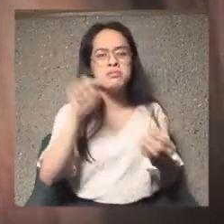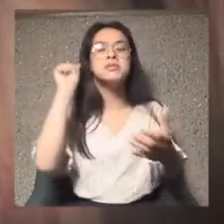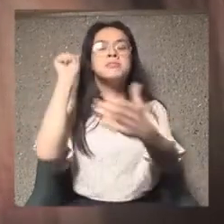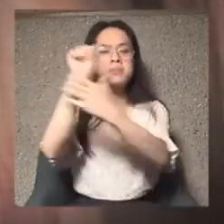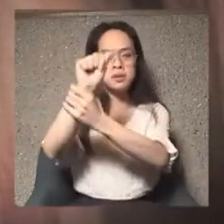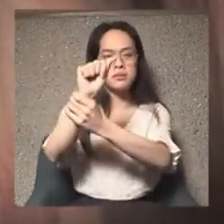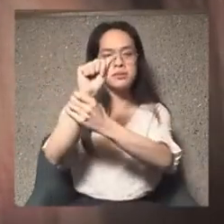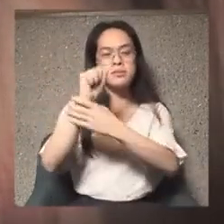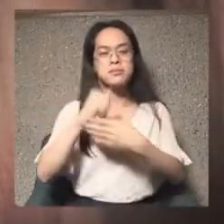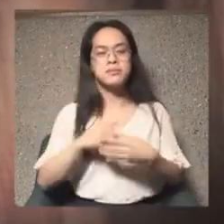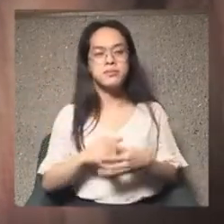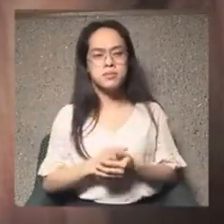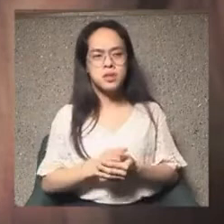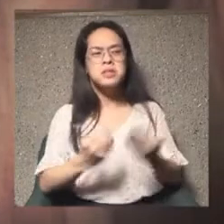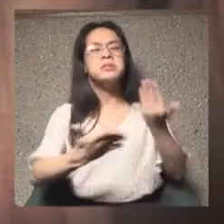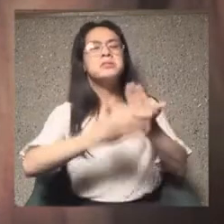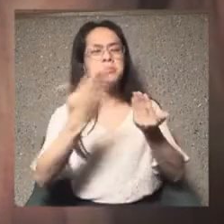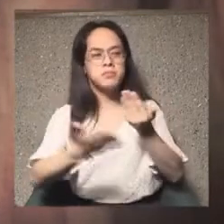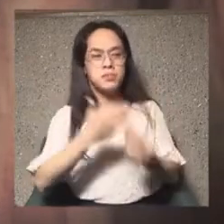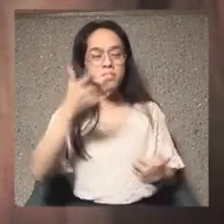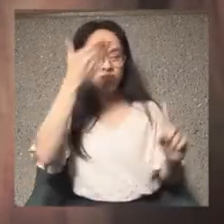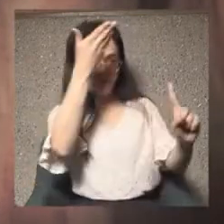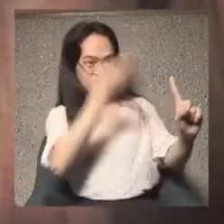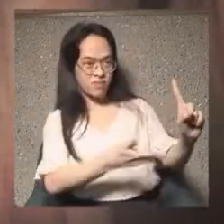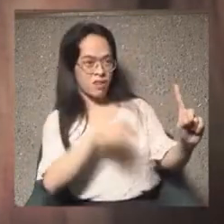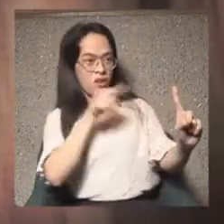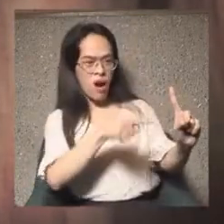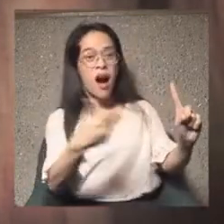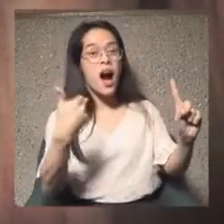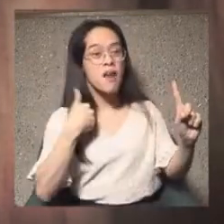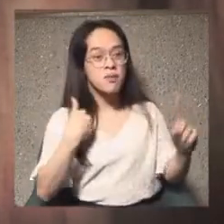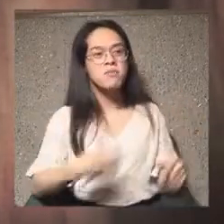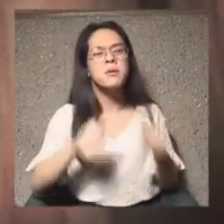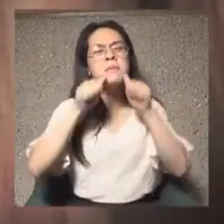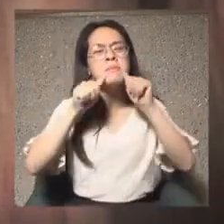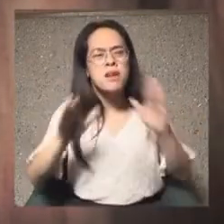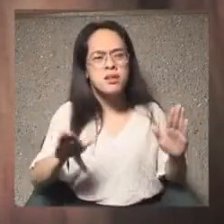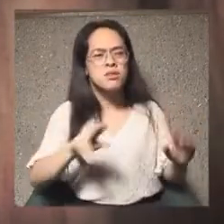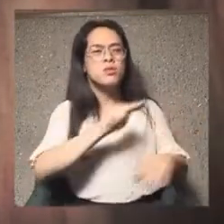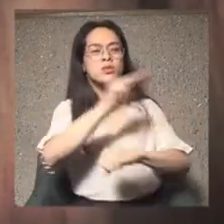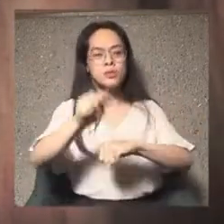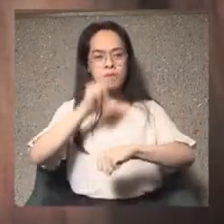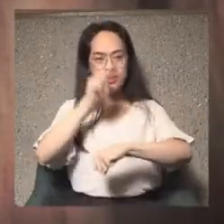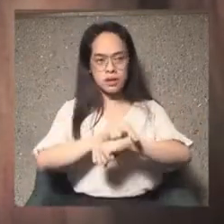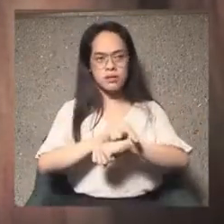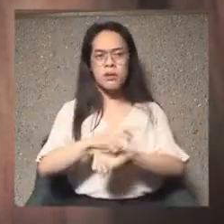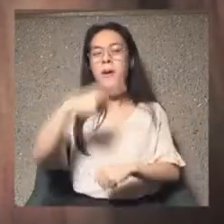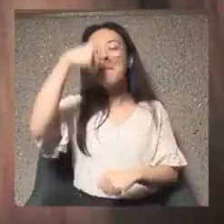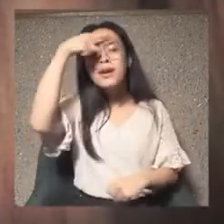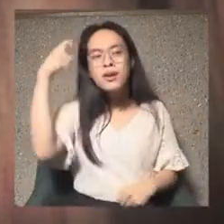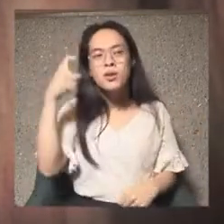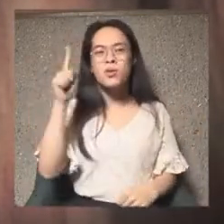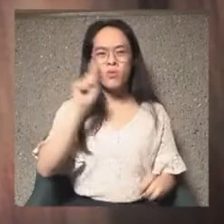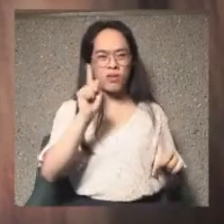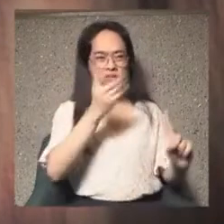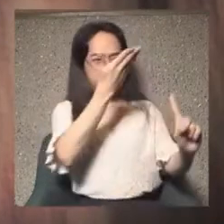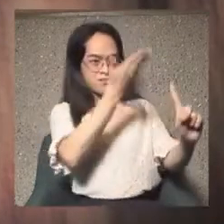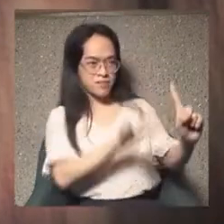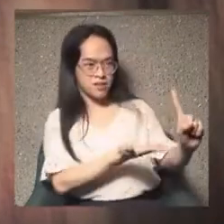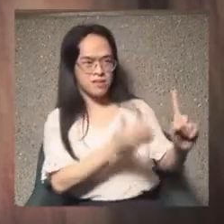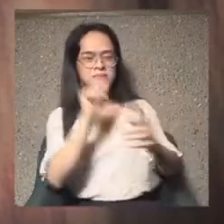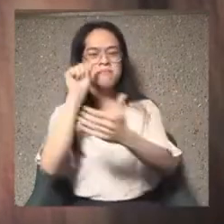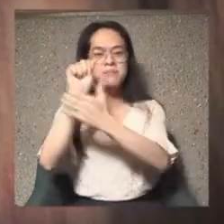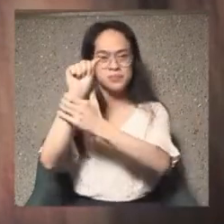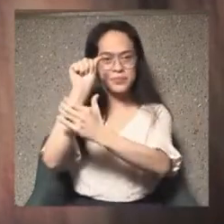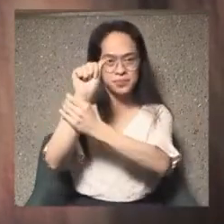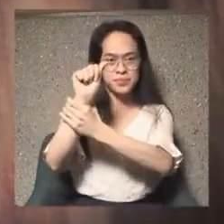blessed the nations because of him. And if we thought that Abraham was so bad, now we